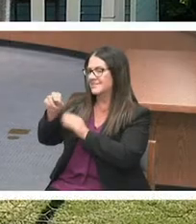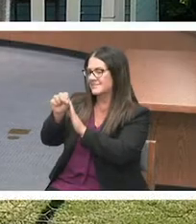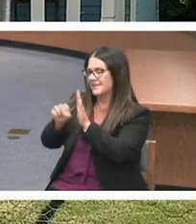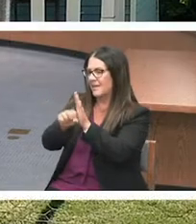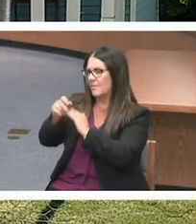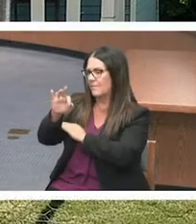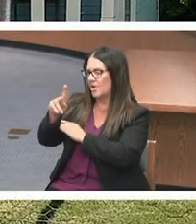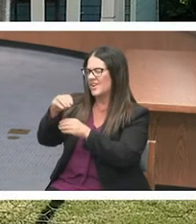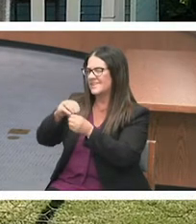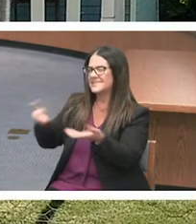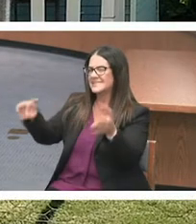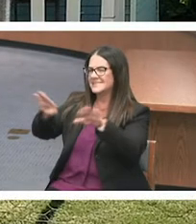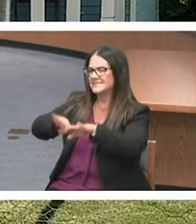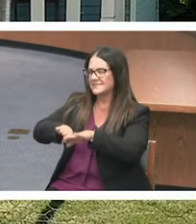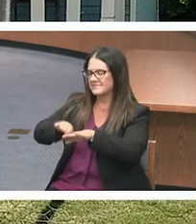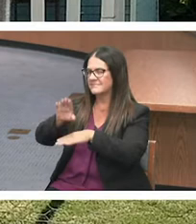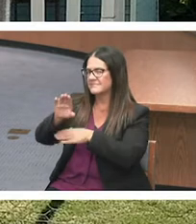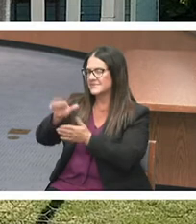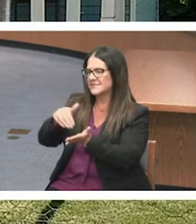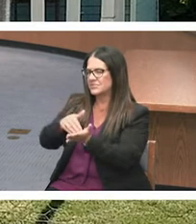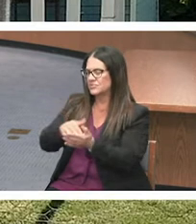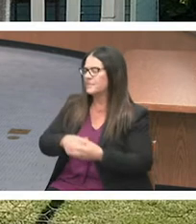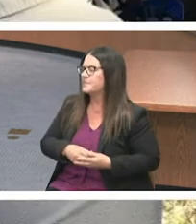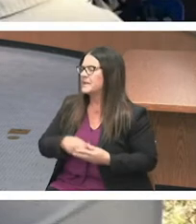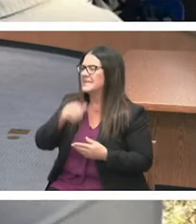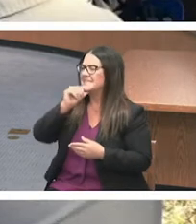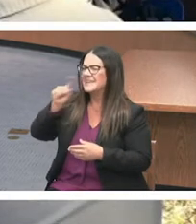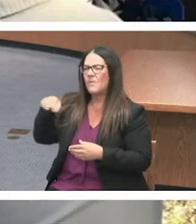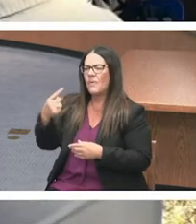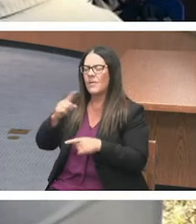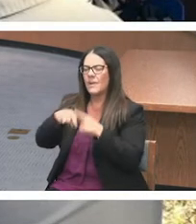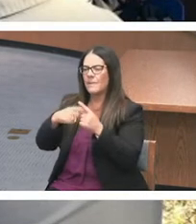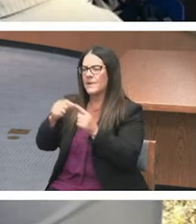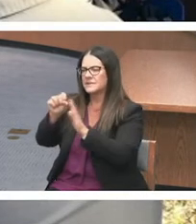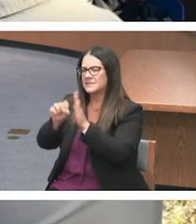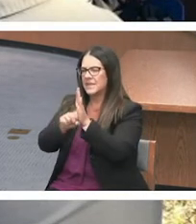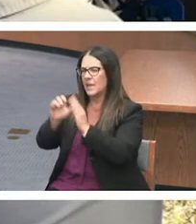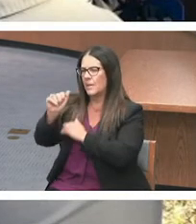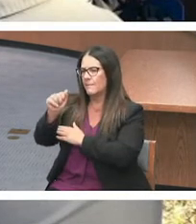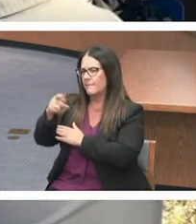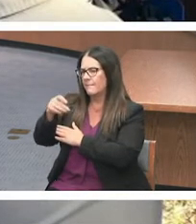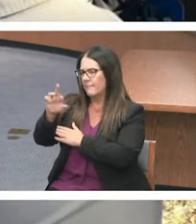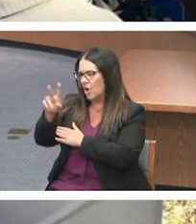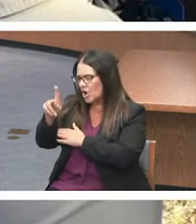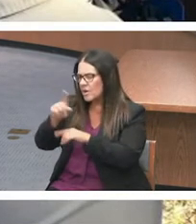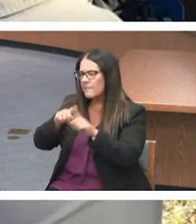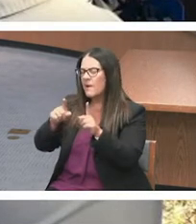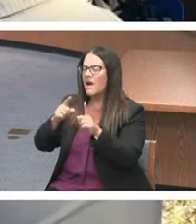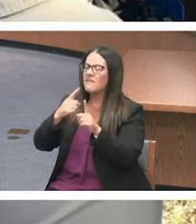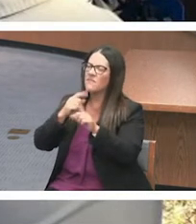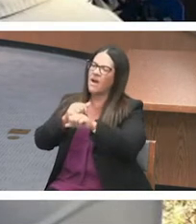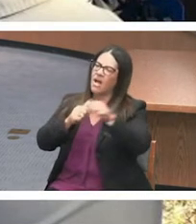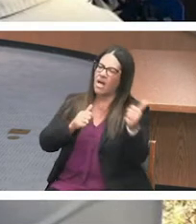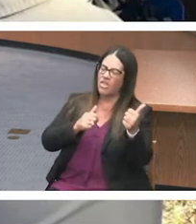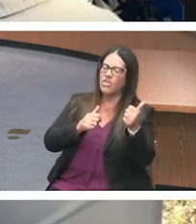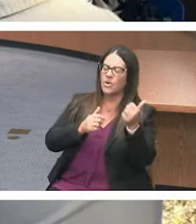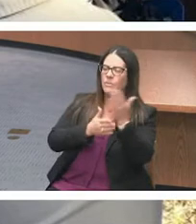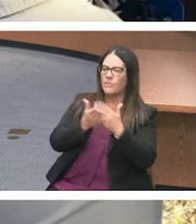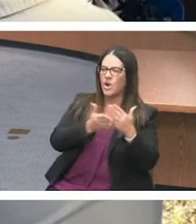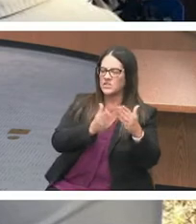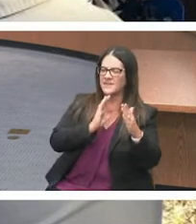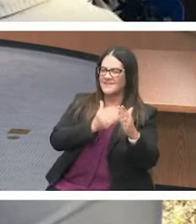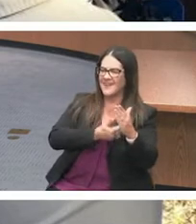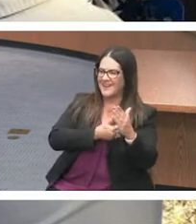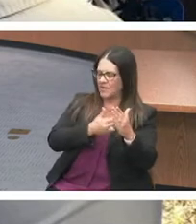Valley. But access just isn't about the state parks. It's also about other aspects of our agency. This is a CAL